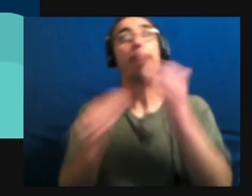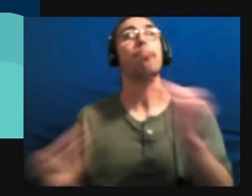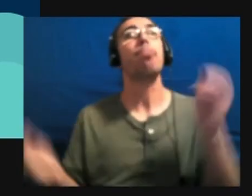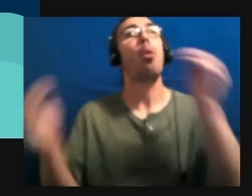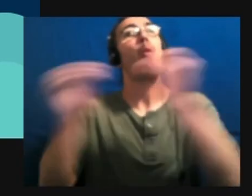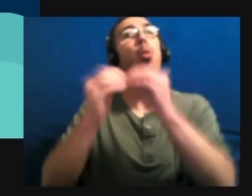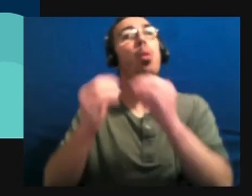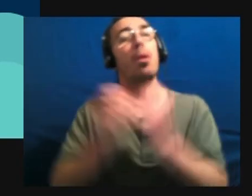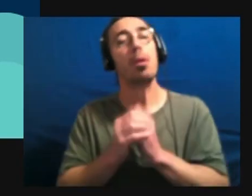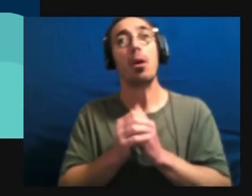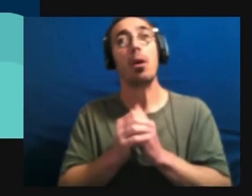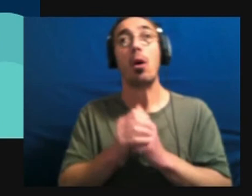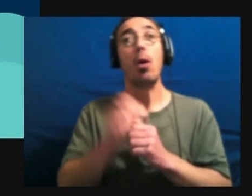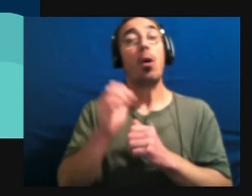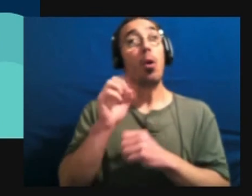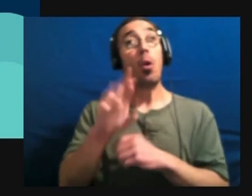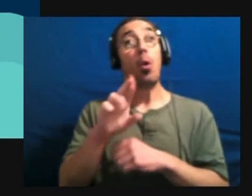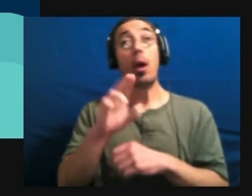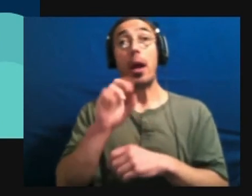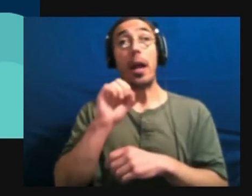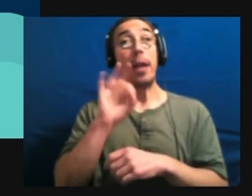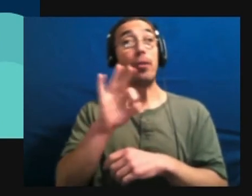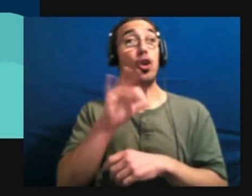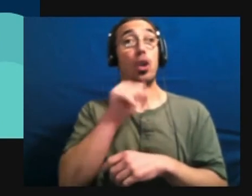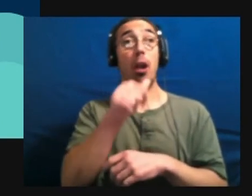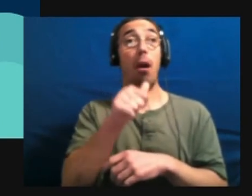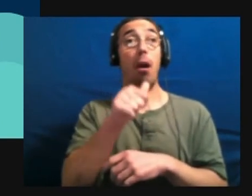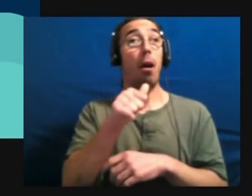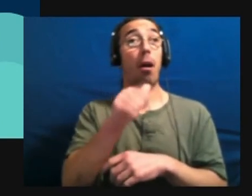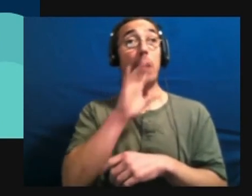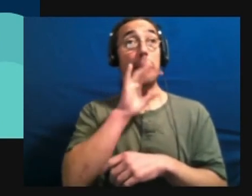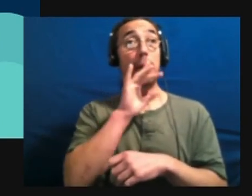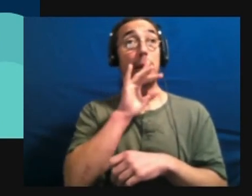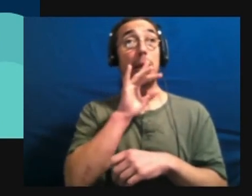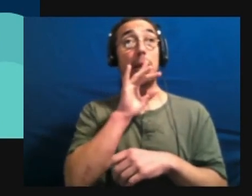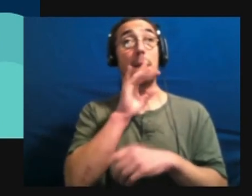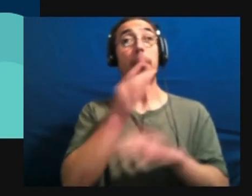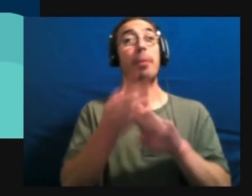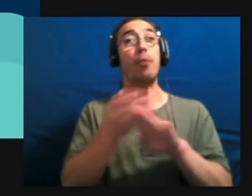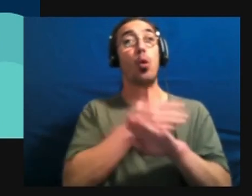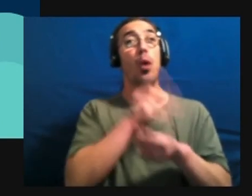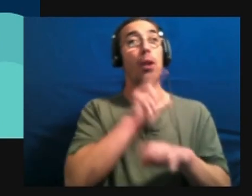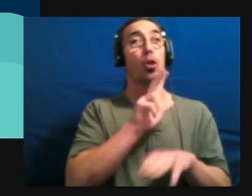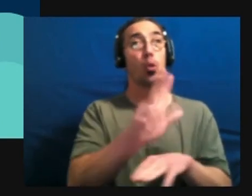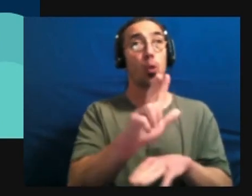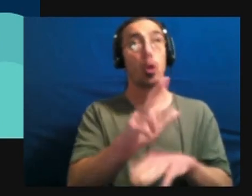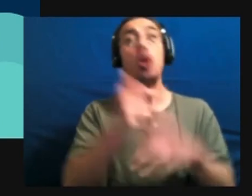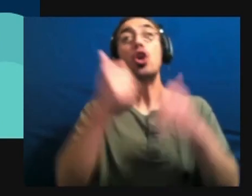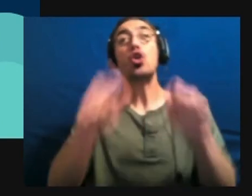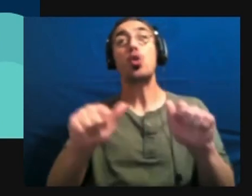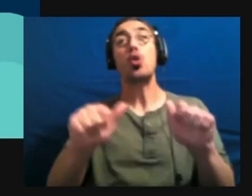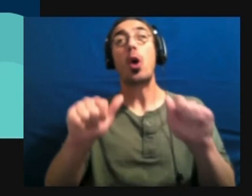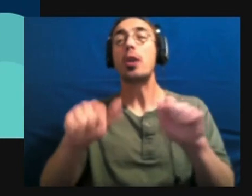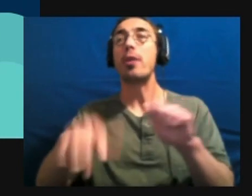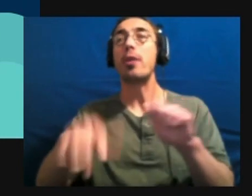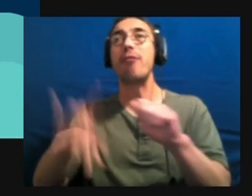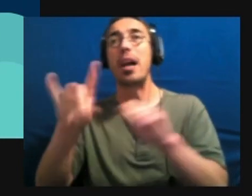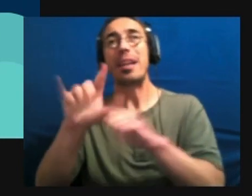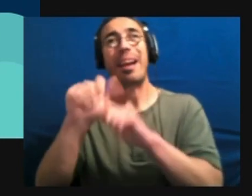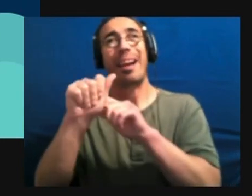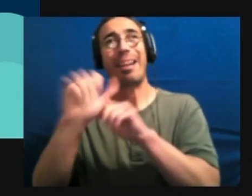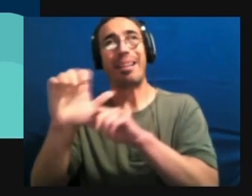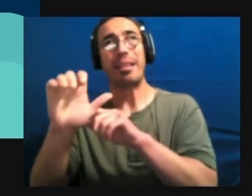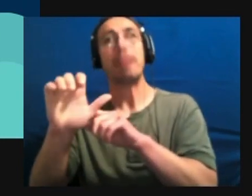Not speaking by the age of 3 or earlier than that, start exploring AAC. A lot